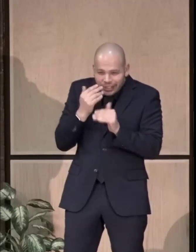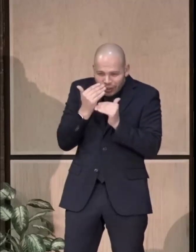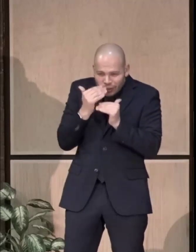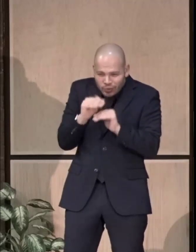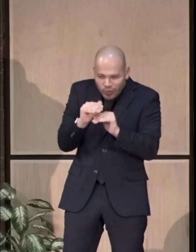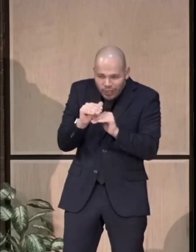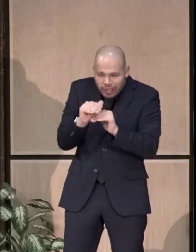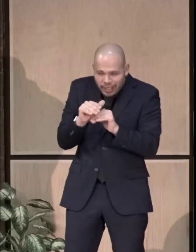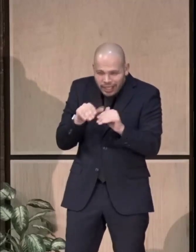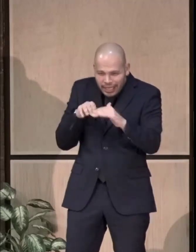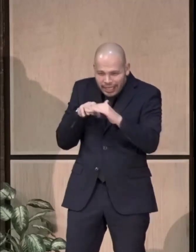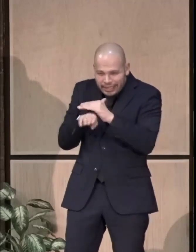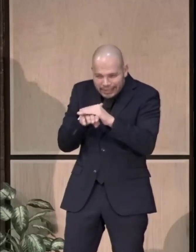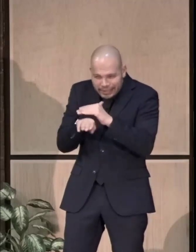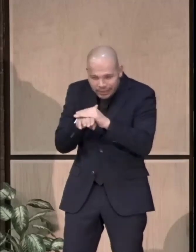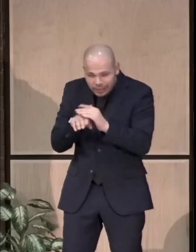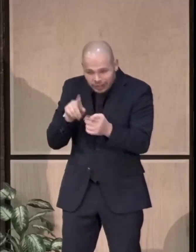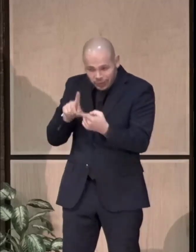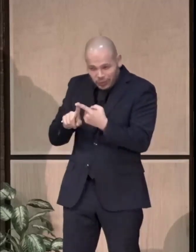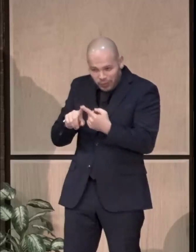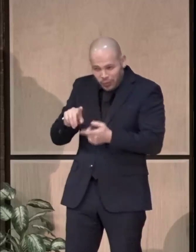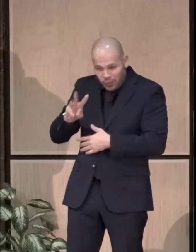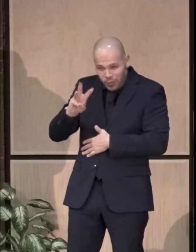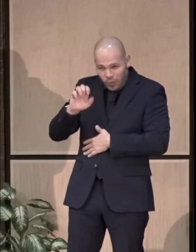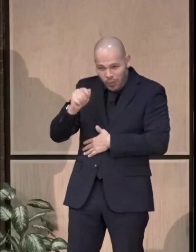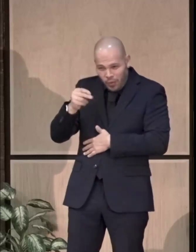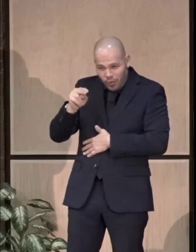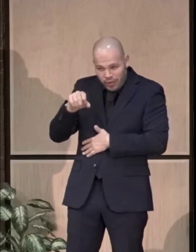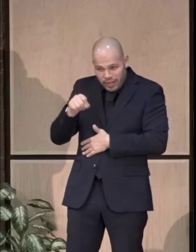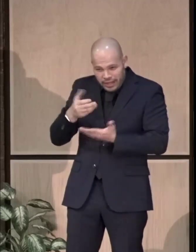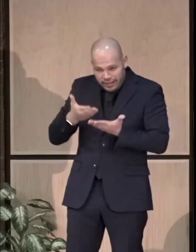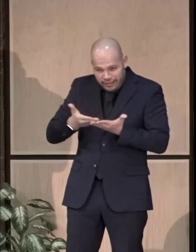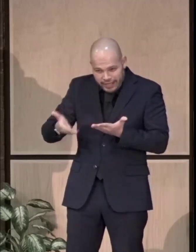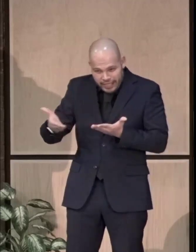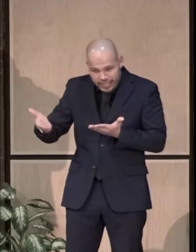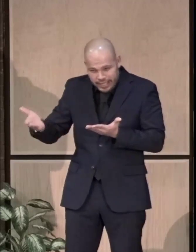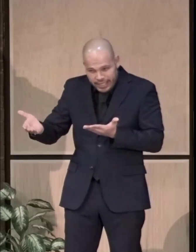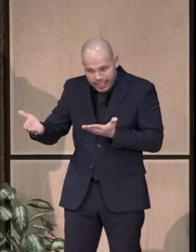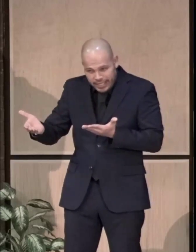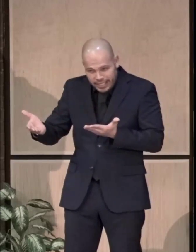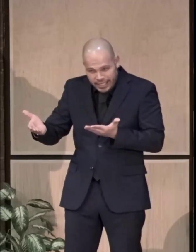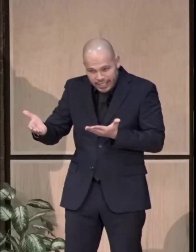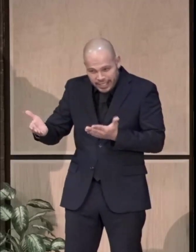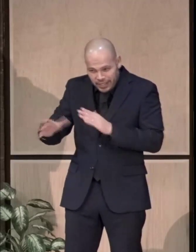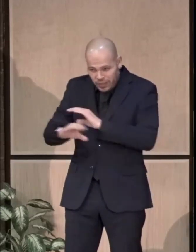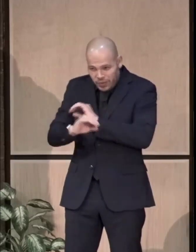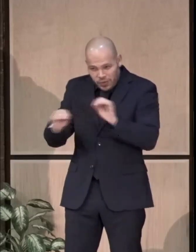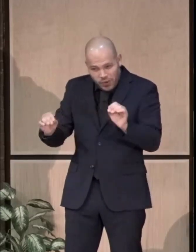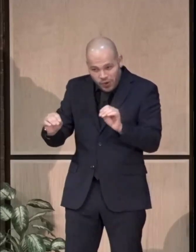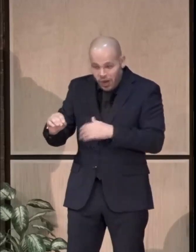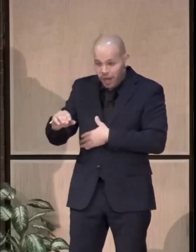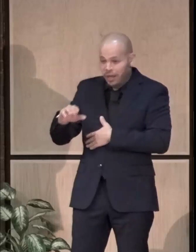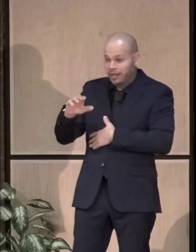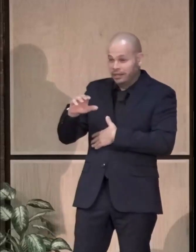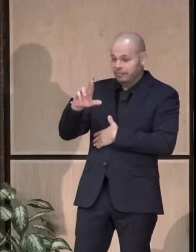ammunition, no range duties, right? Yes. And that was because he posed a threat to others,